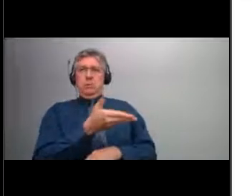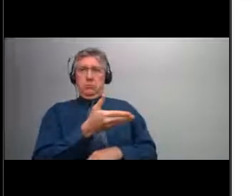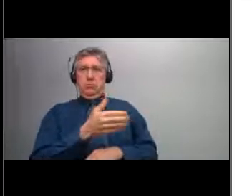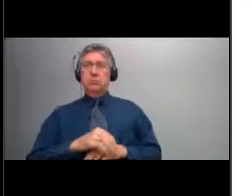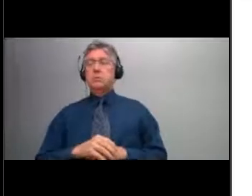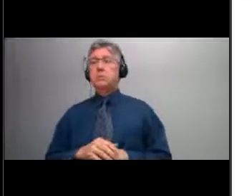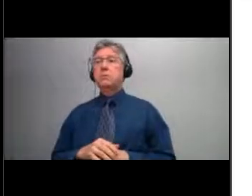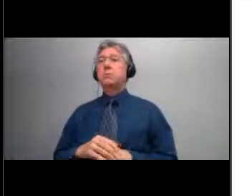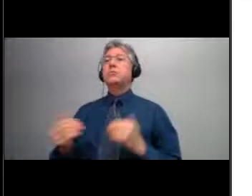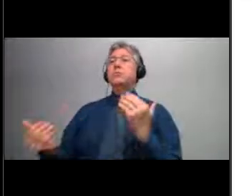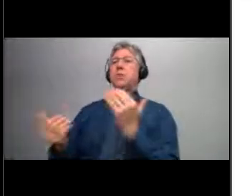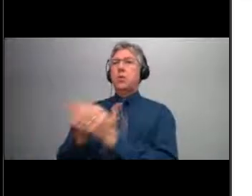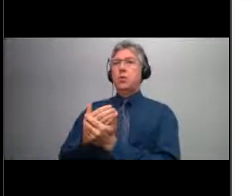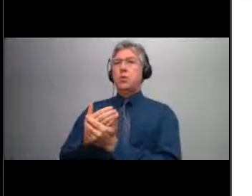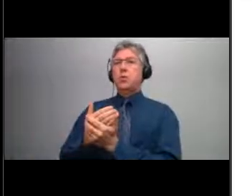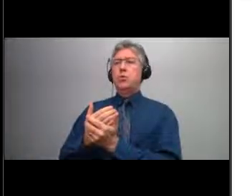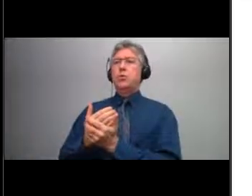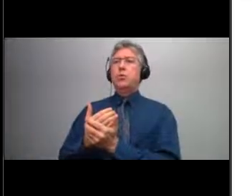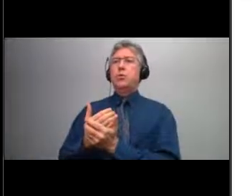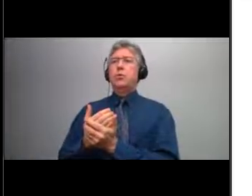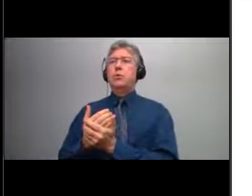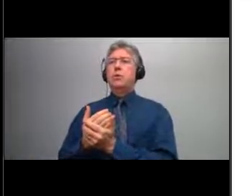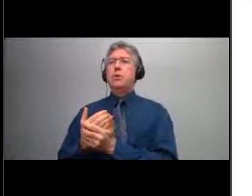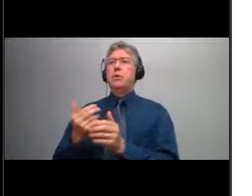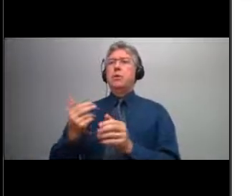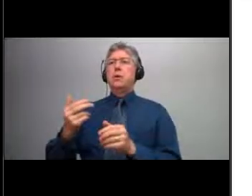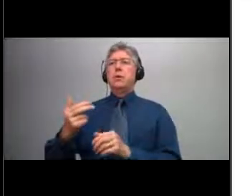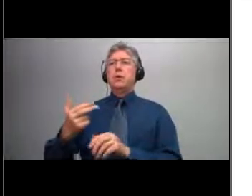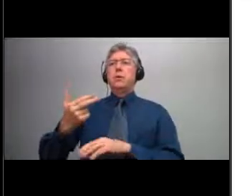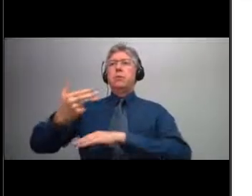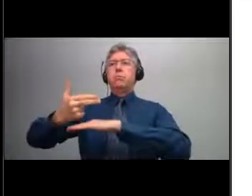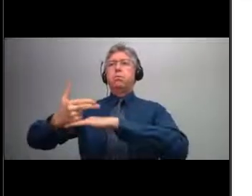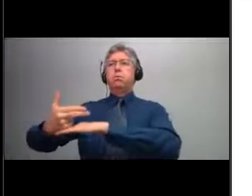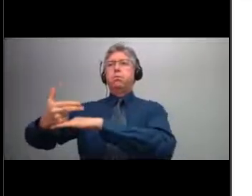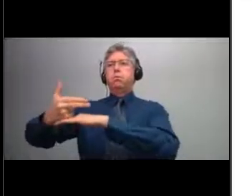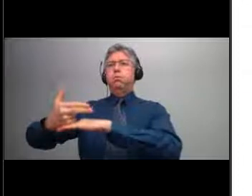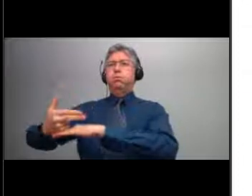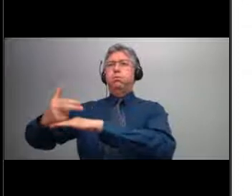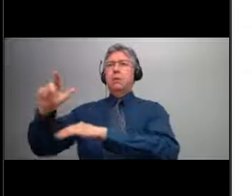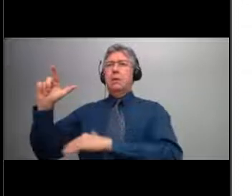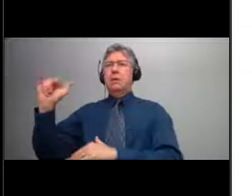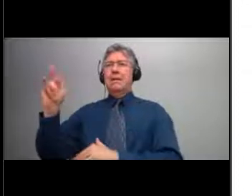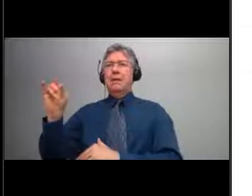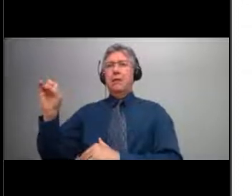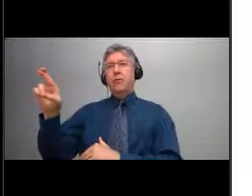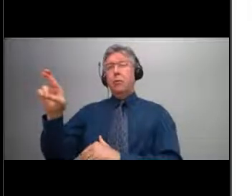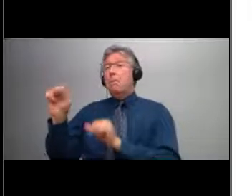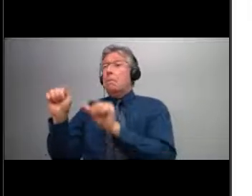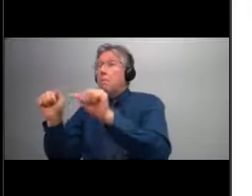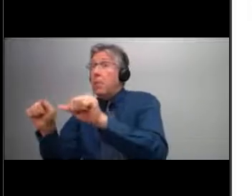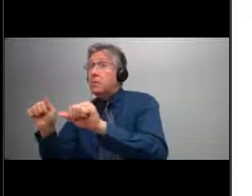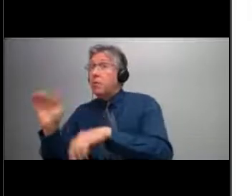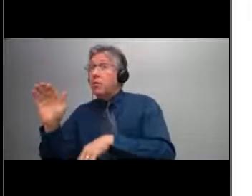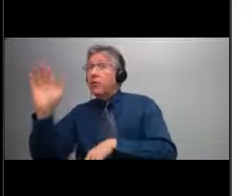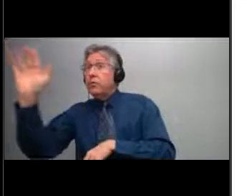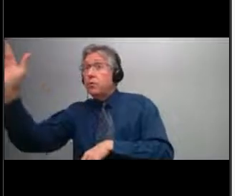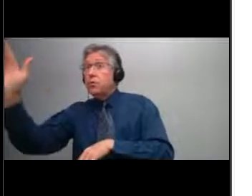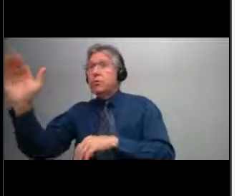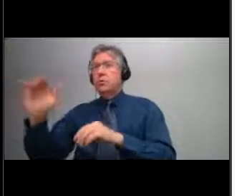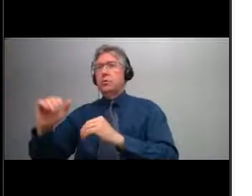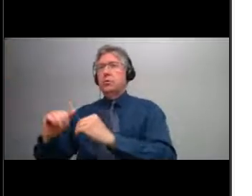also includes a new bus layover facility that may be built in the future as part of a